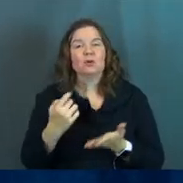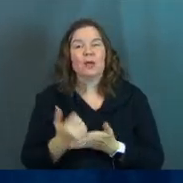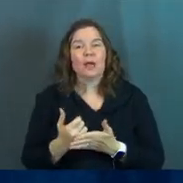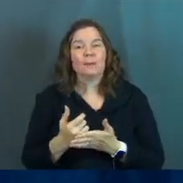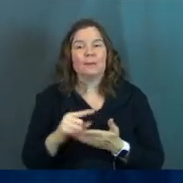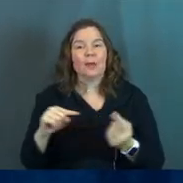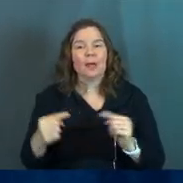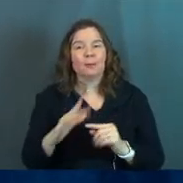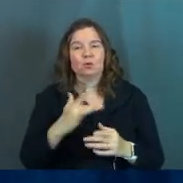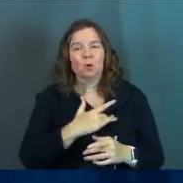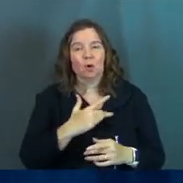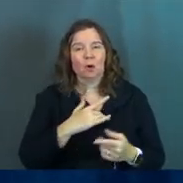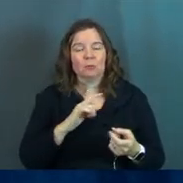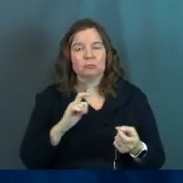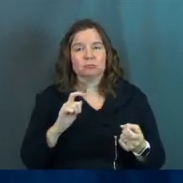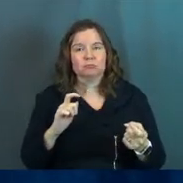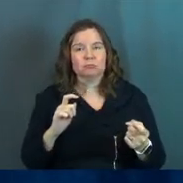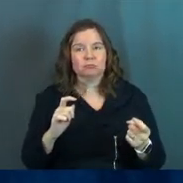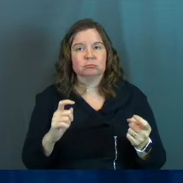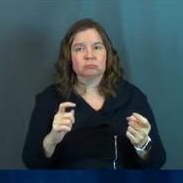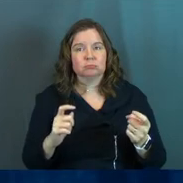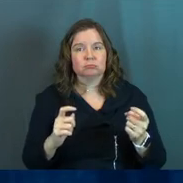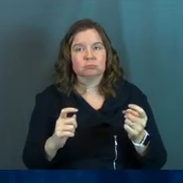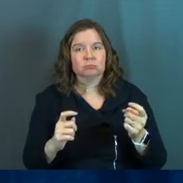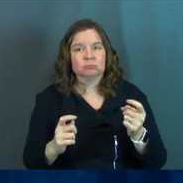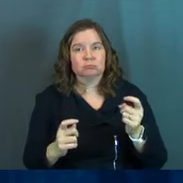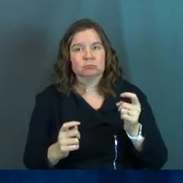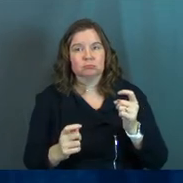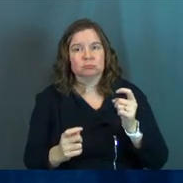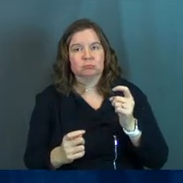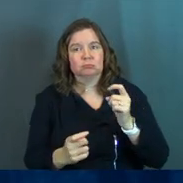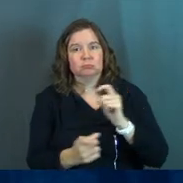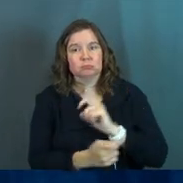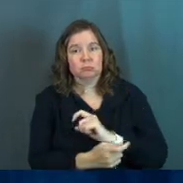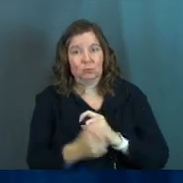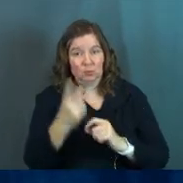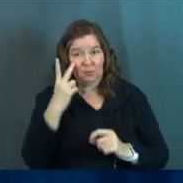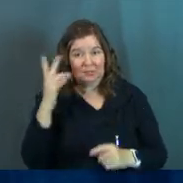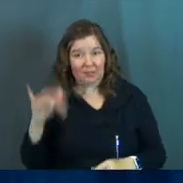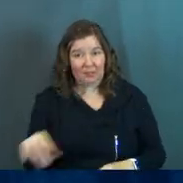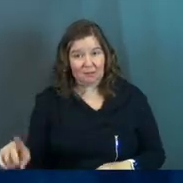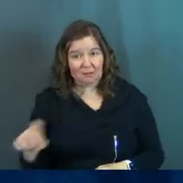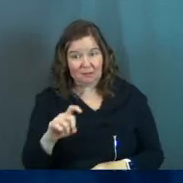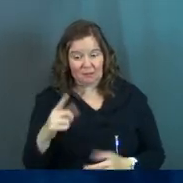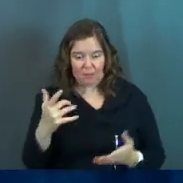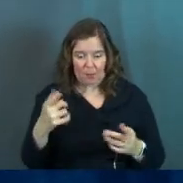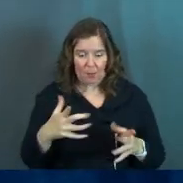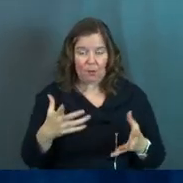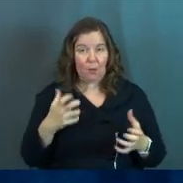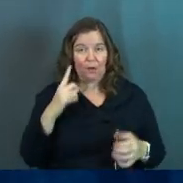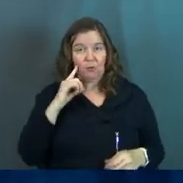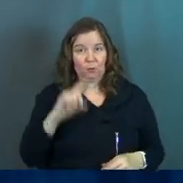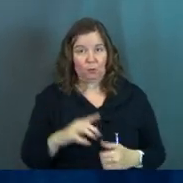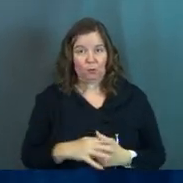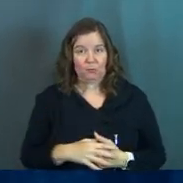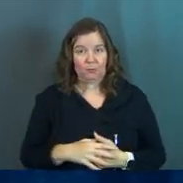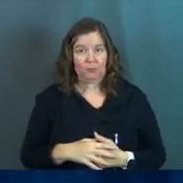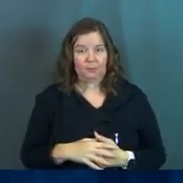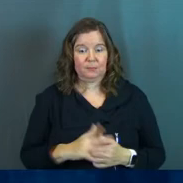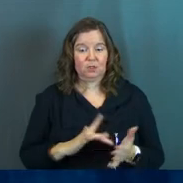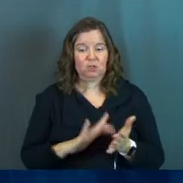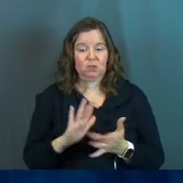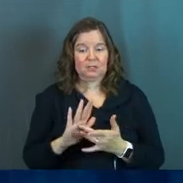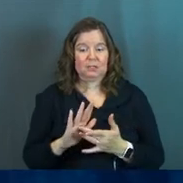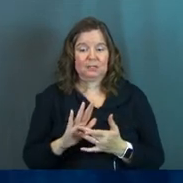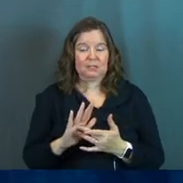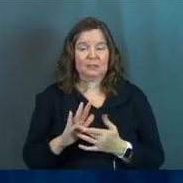happen to your heart? Do you start to see the shift that starts to shift back again? Because that's what he wants for you.